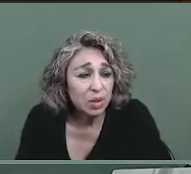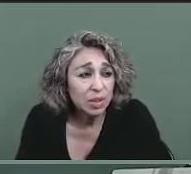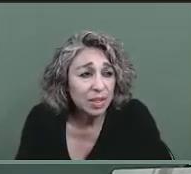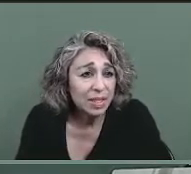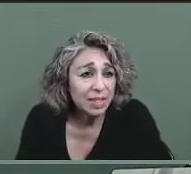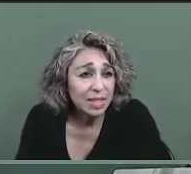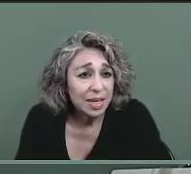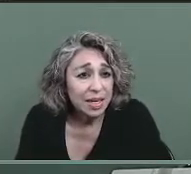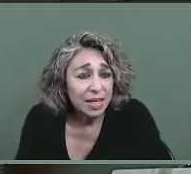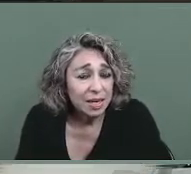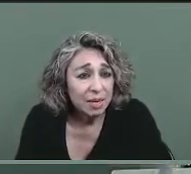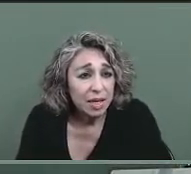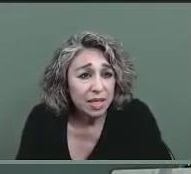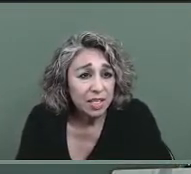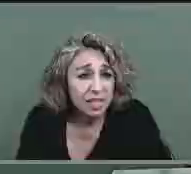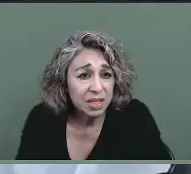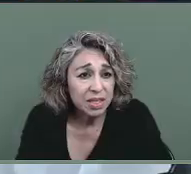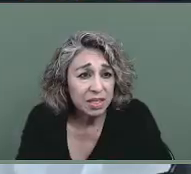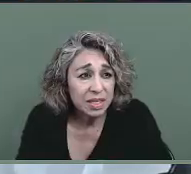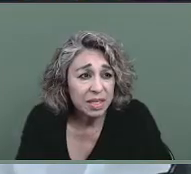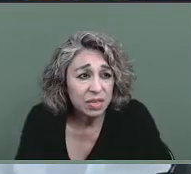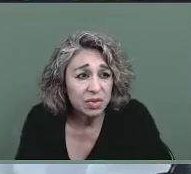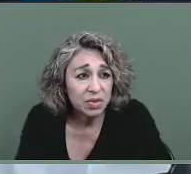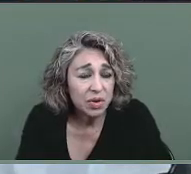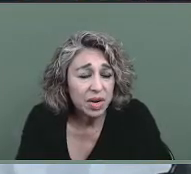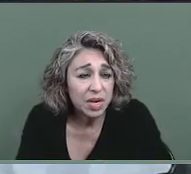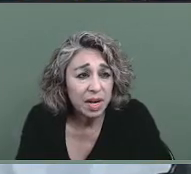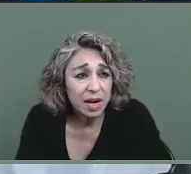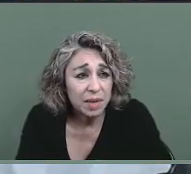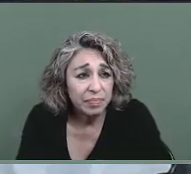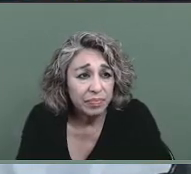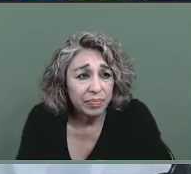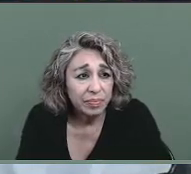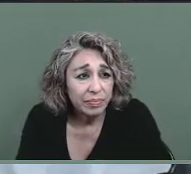sold this disc destroyed